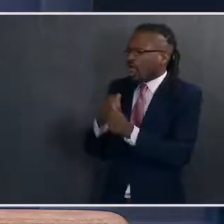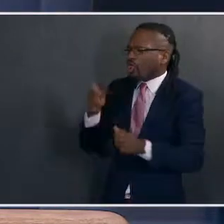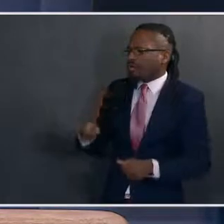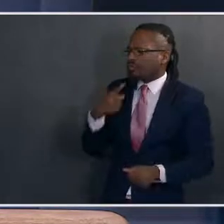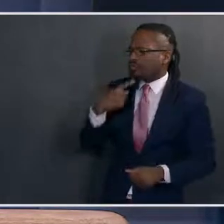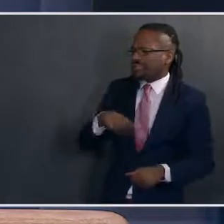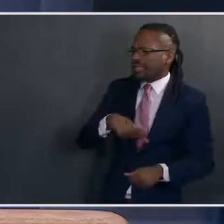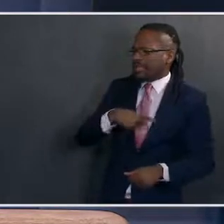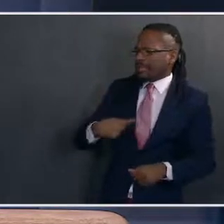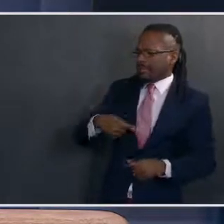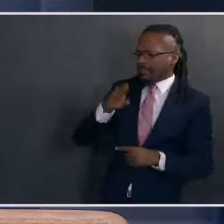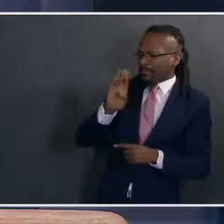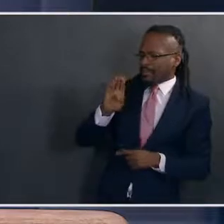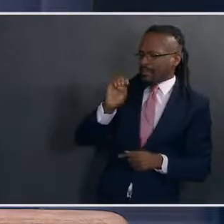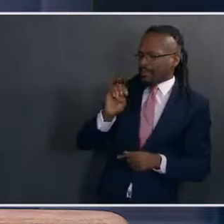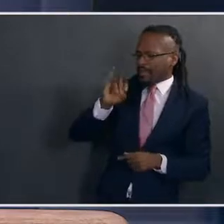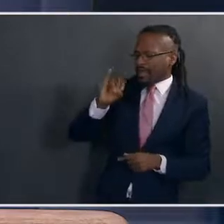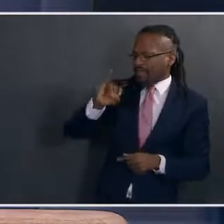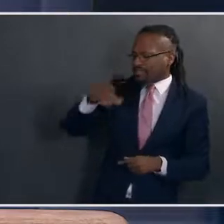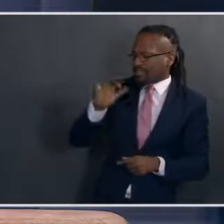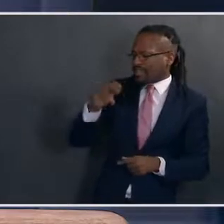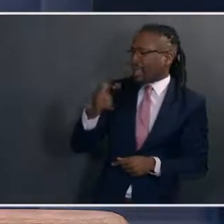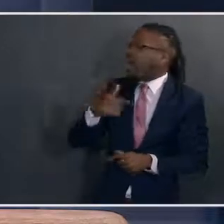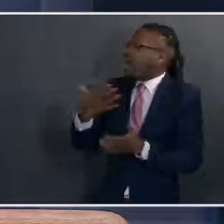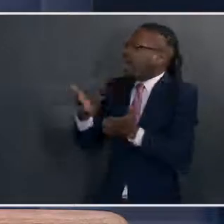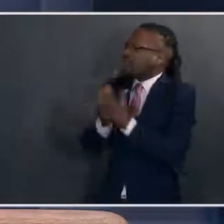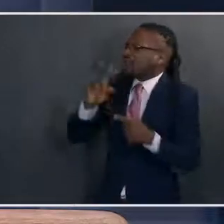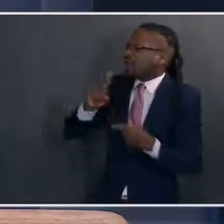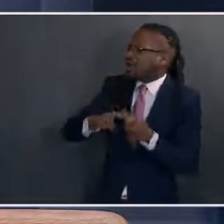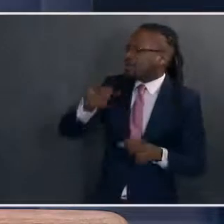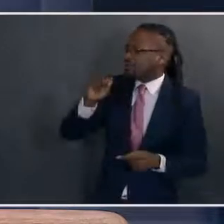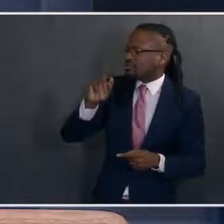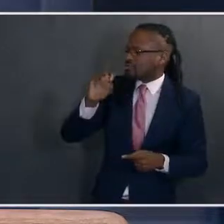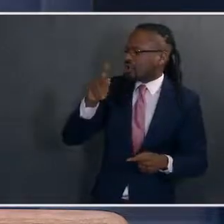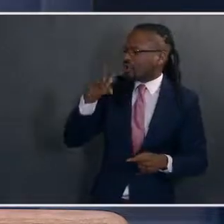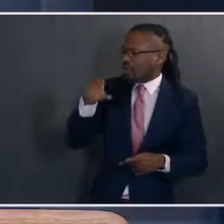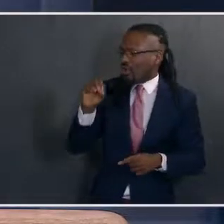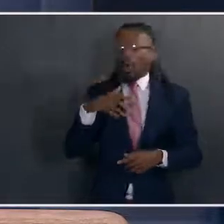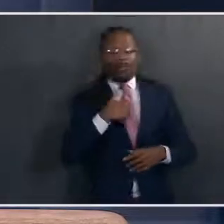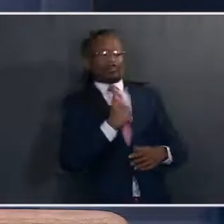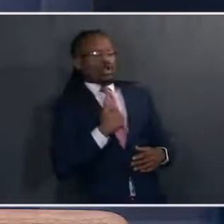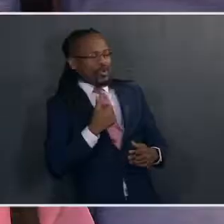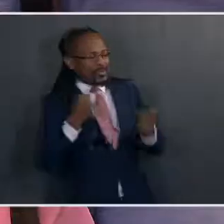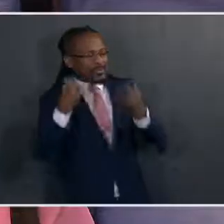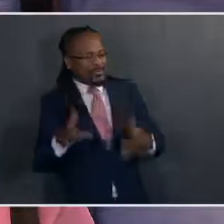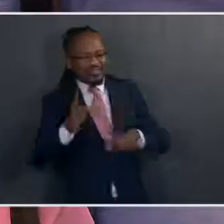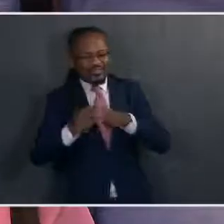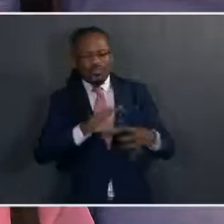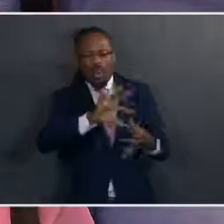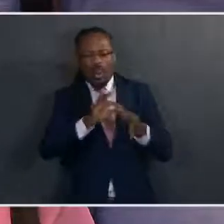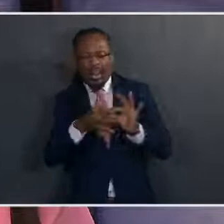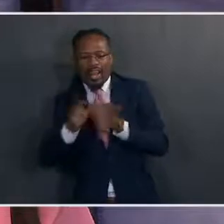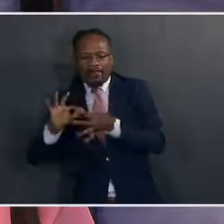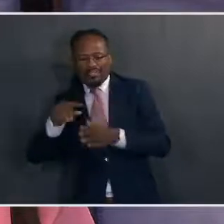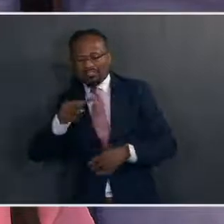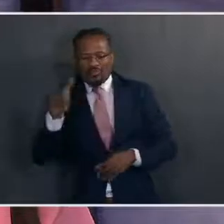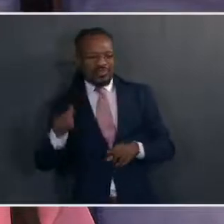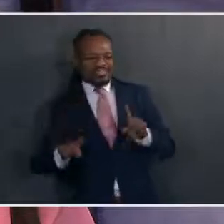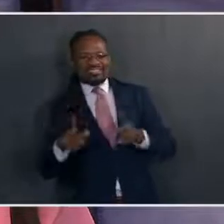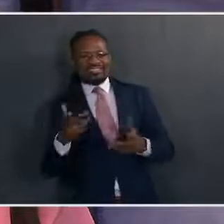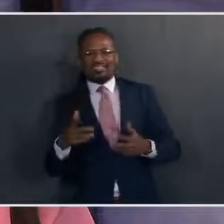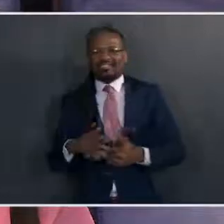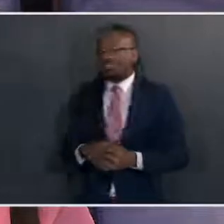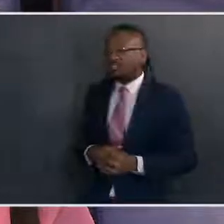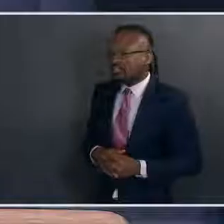about Tokyo. Oh, sorry. There's a lot of Olympics questions going on. Does the president think that it is safe for U.S. athletes